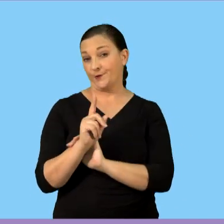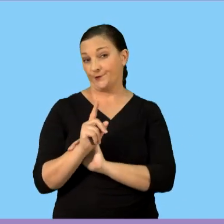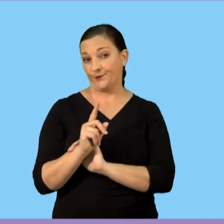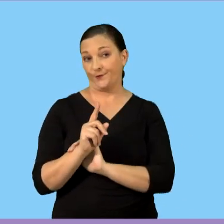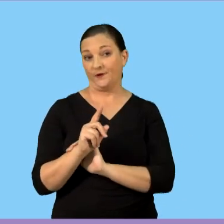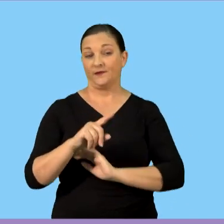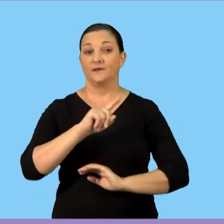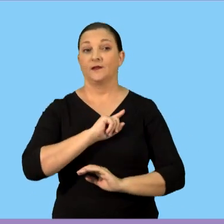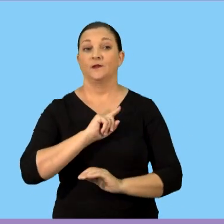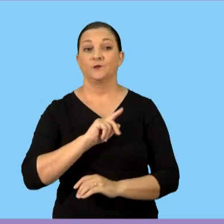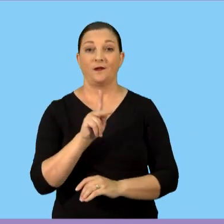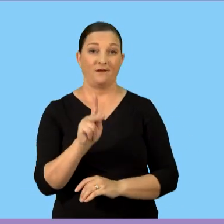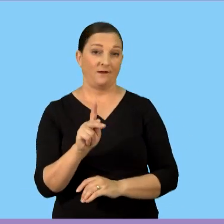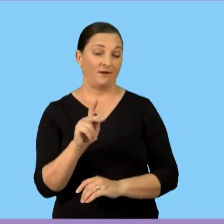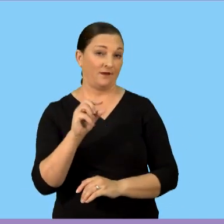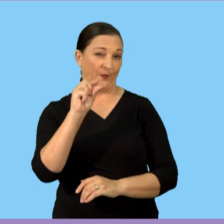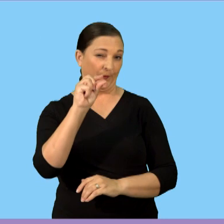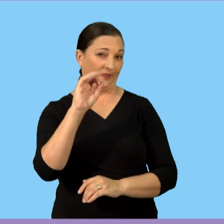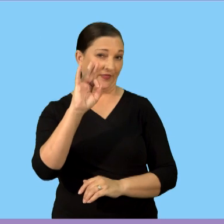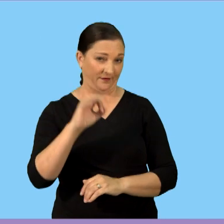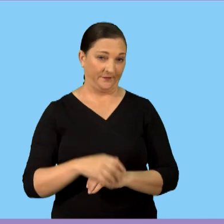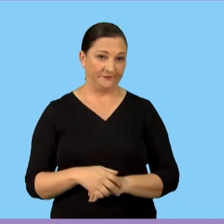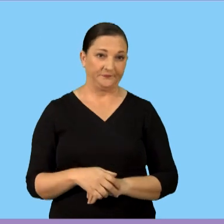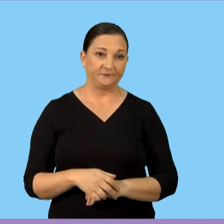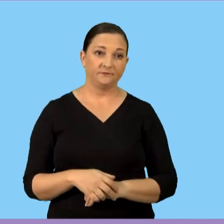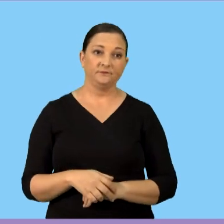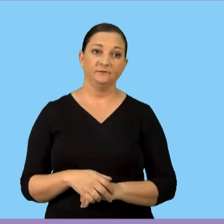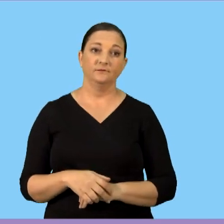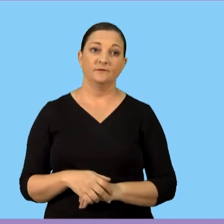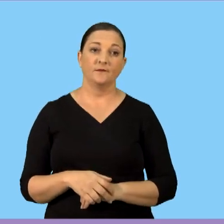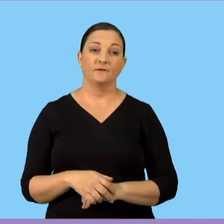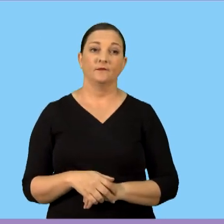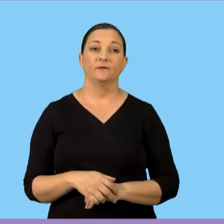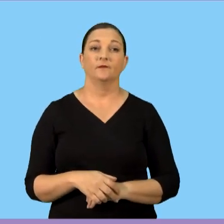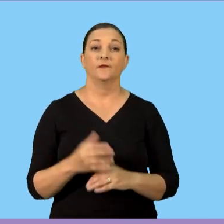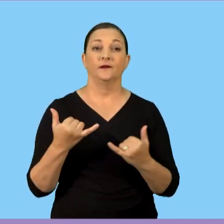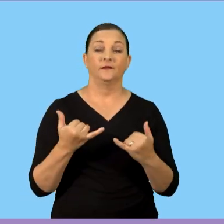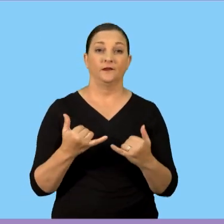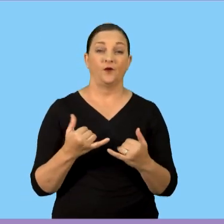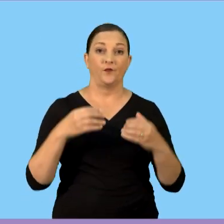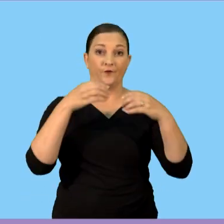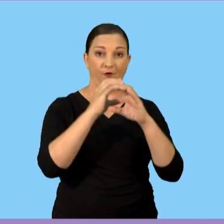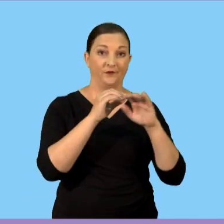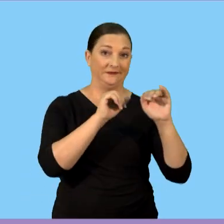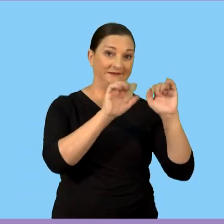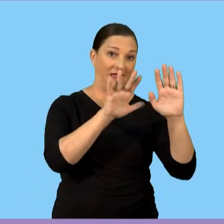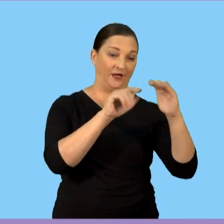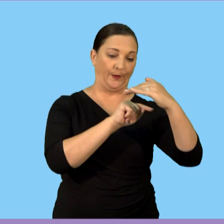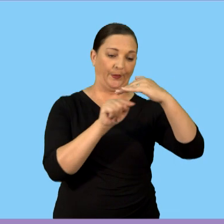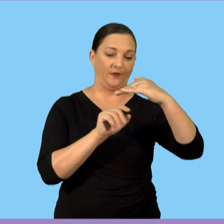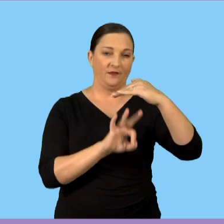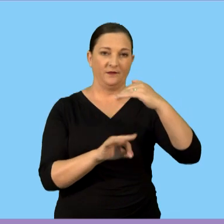4 minus 1, leaving us with k exponent 3. And then now when we focus on